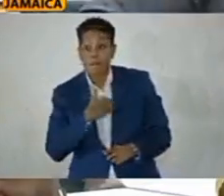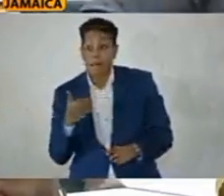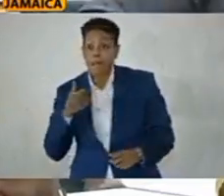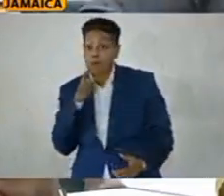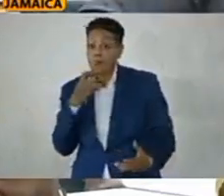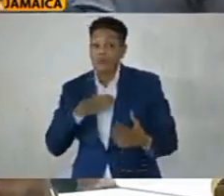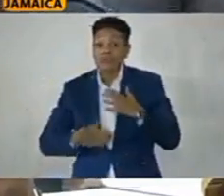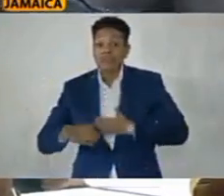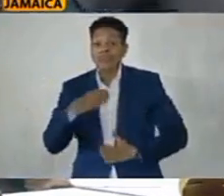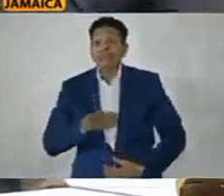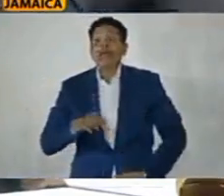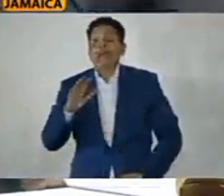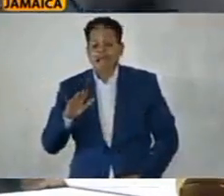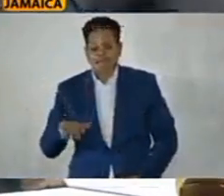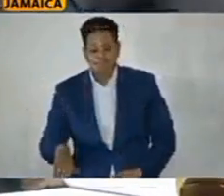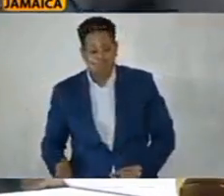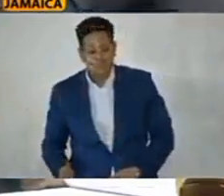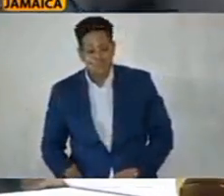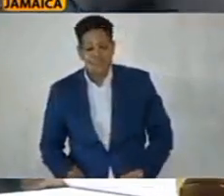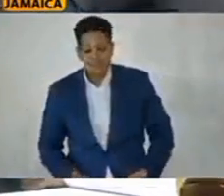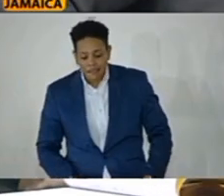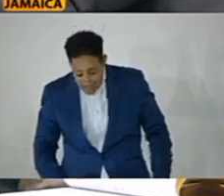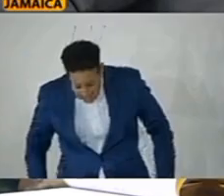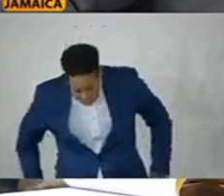it's deeper than that, you know. A member.